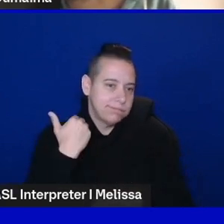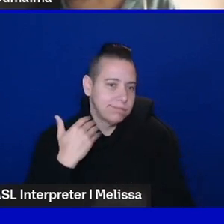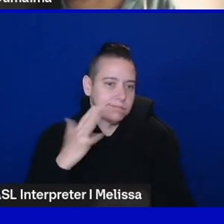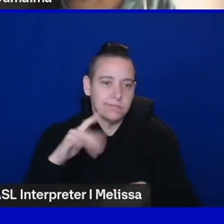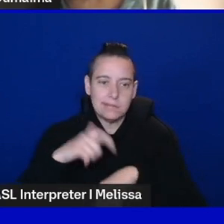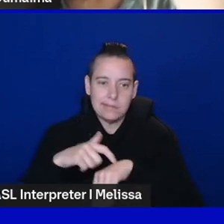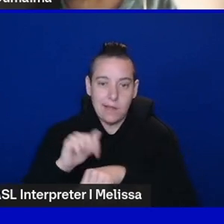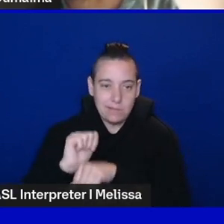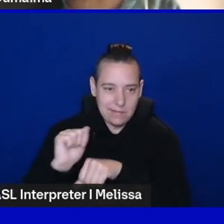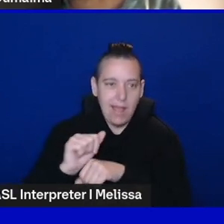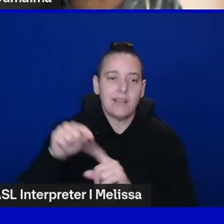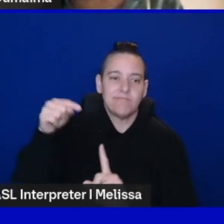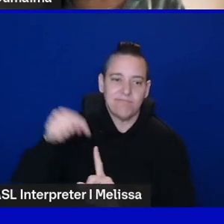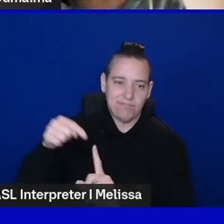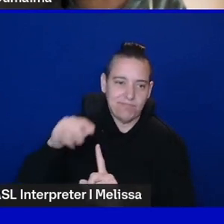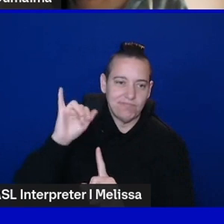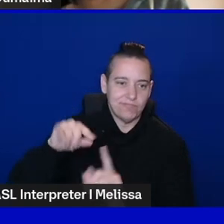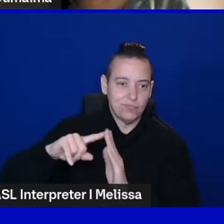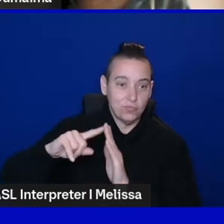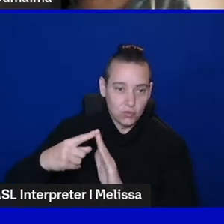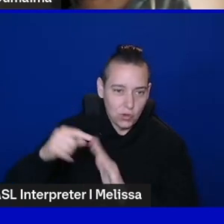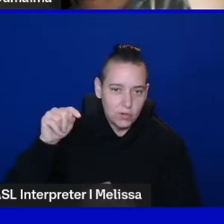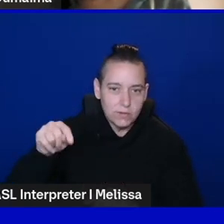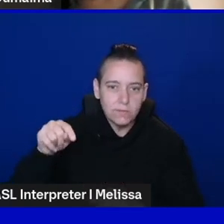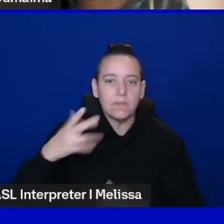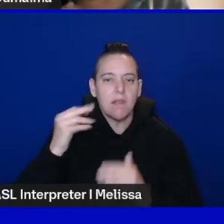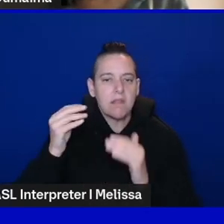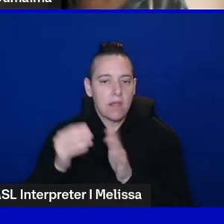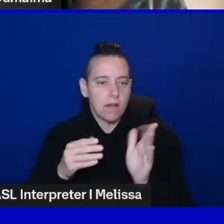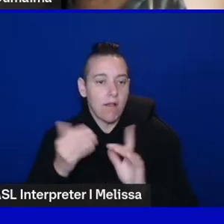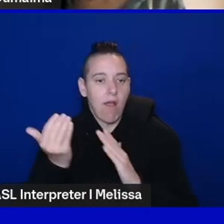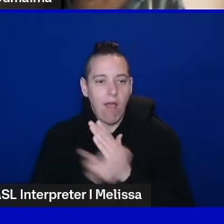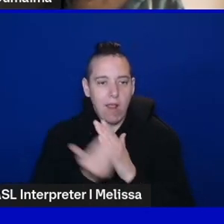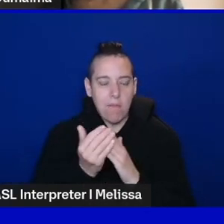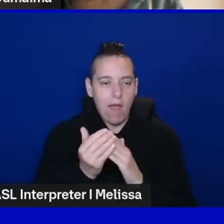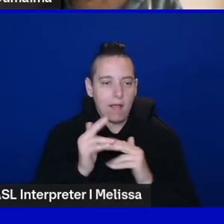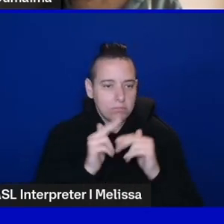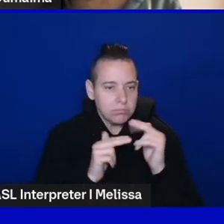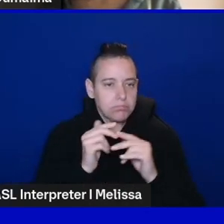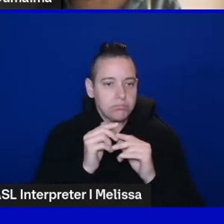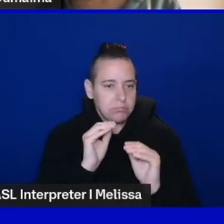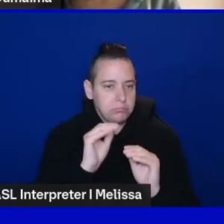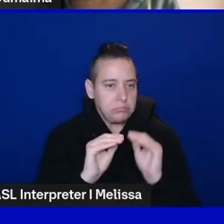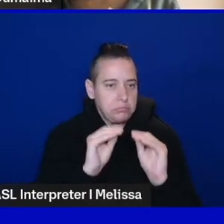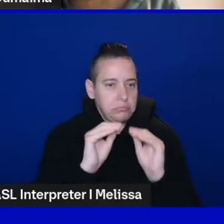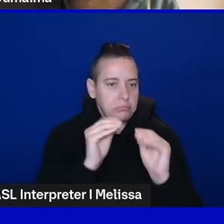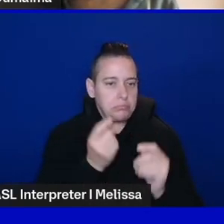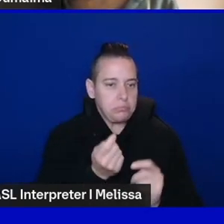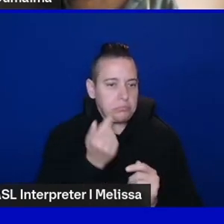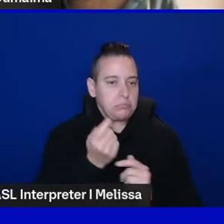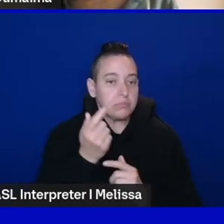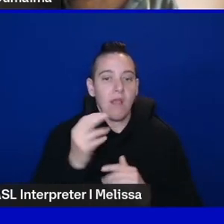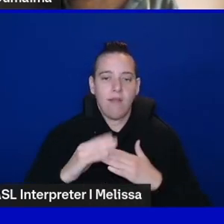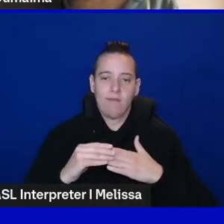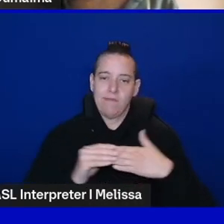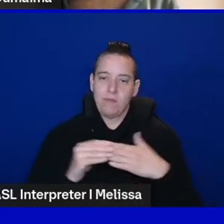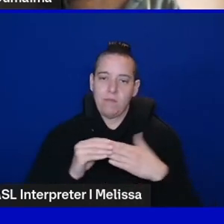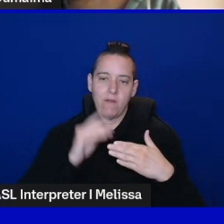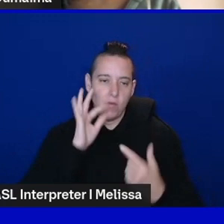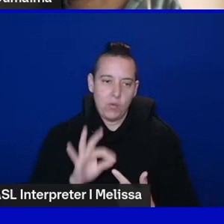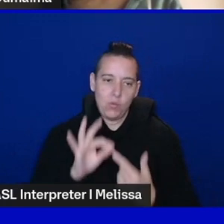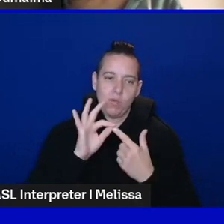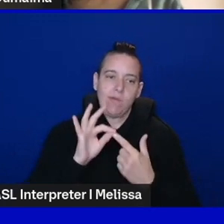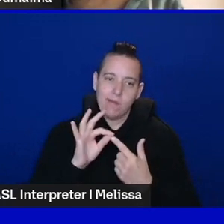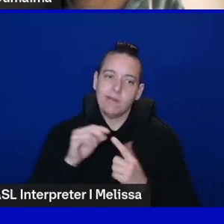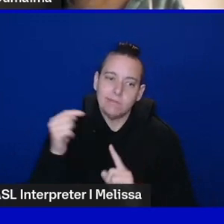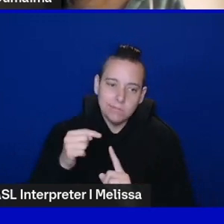or tasks, and start building automation incrementally. Also, keep flexibility for unique cases,